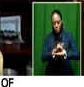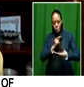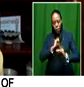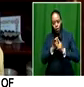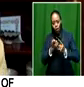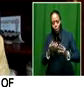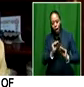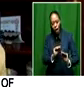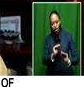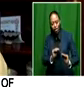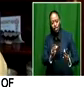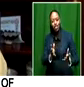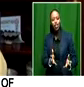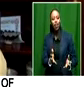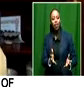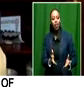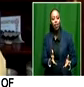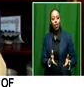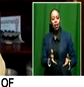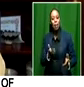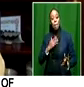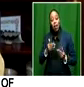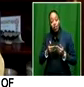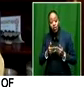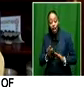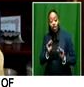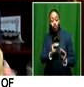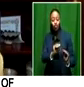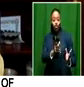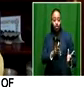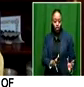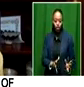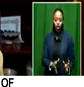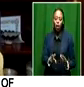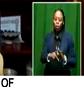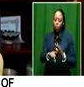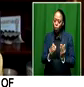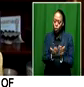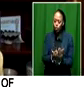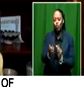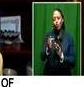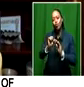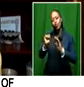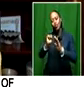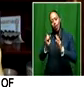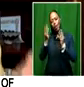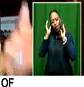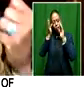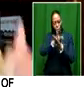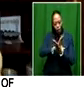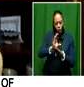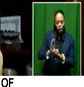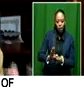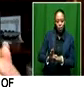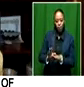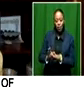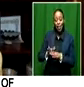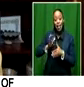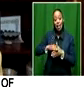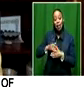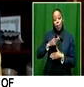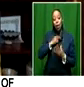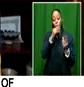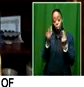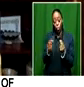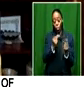is teaching. I love teaching, and I started as a teacher. I've taught at primary, at secondary, at college. And the reason I can